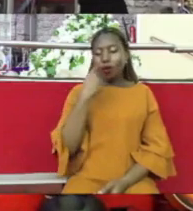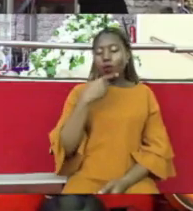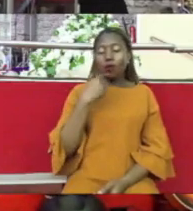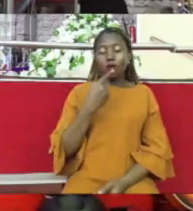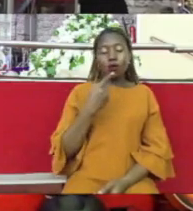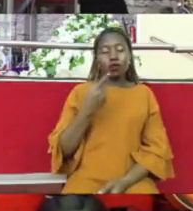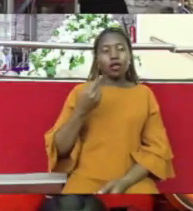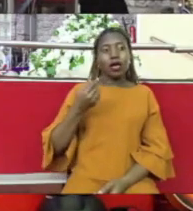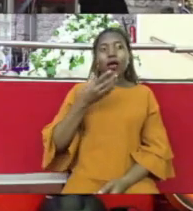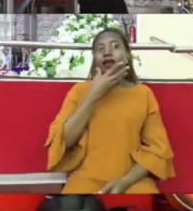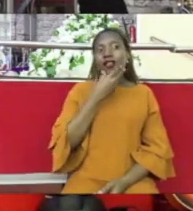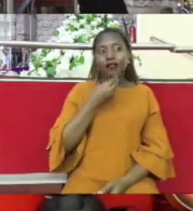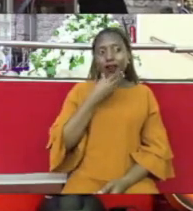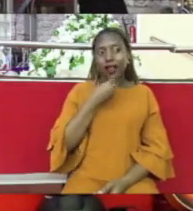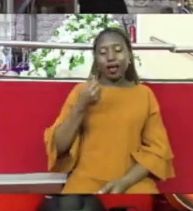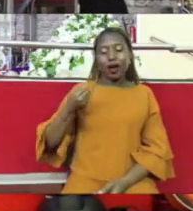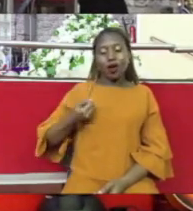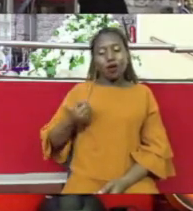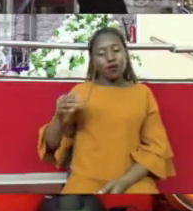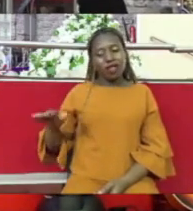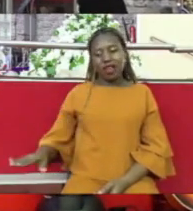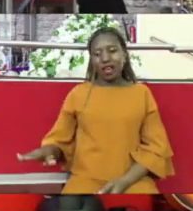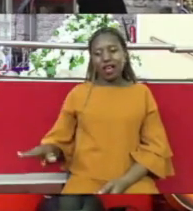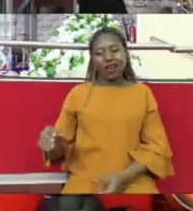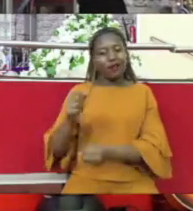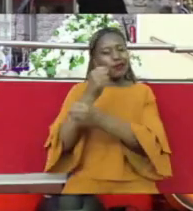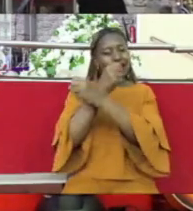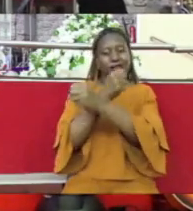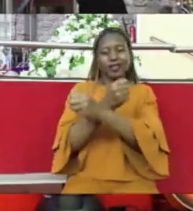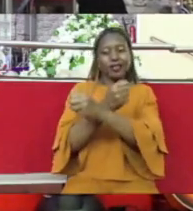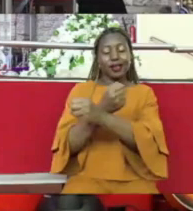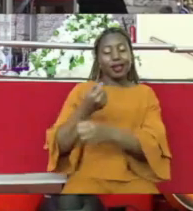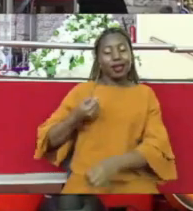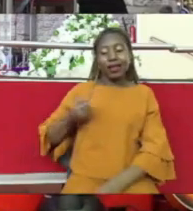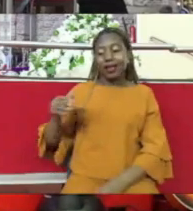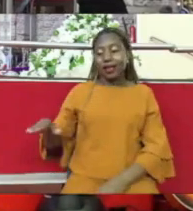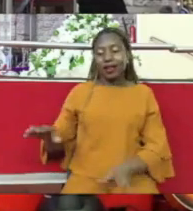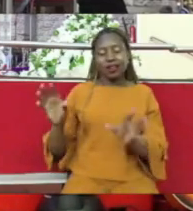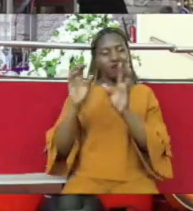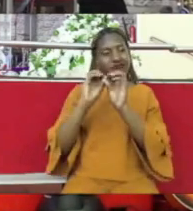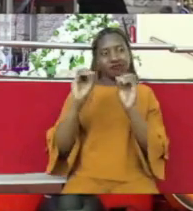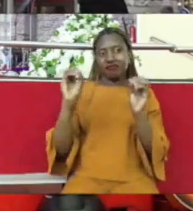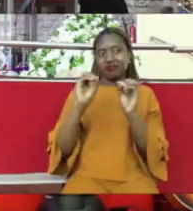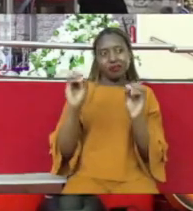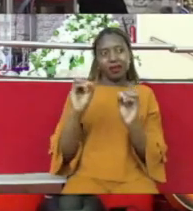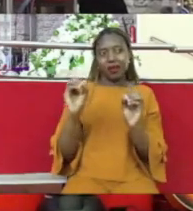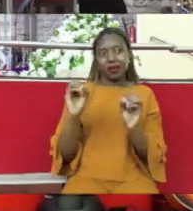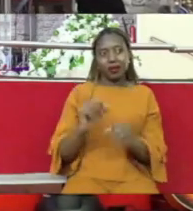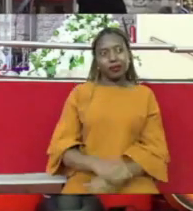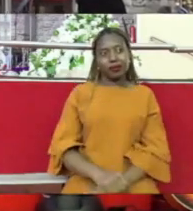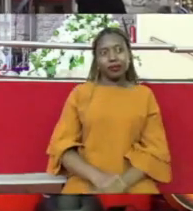needed to have protected this girl but never offered protection. Yakobo alistahili kumlinda huyu msichana lakini hakutoa ulinzi